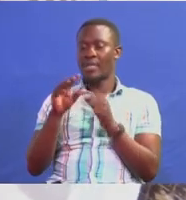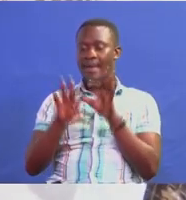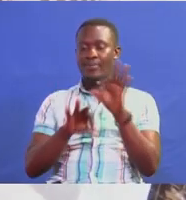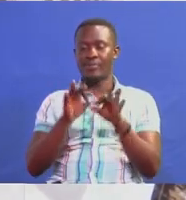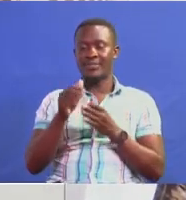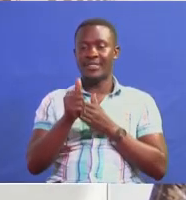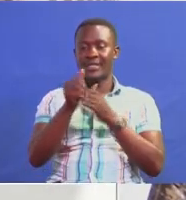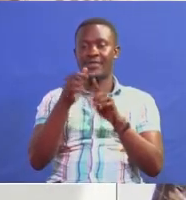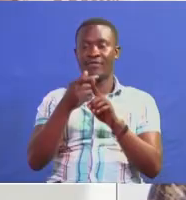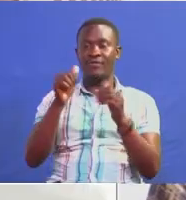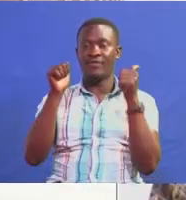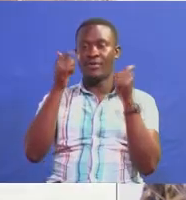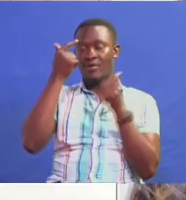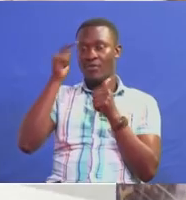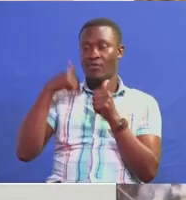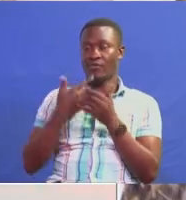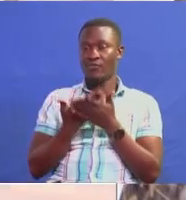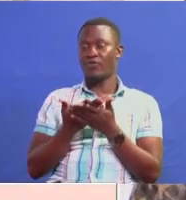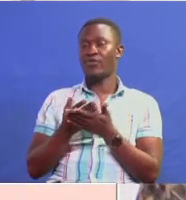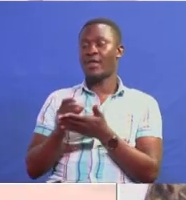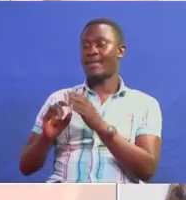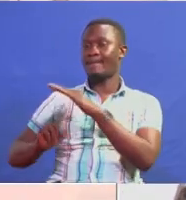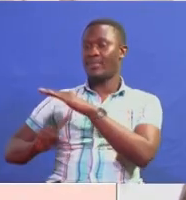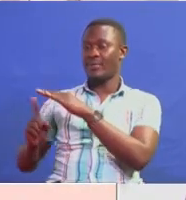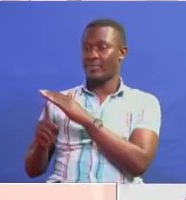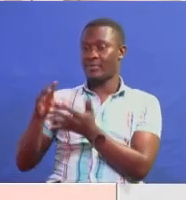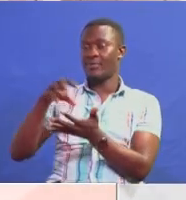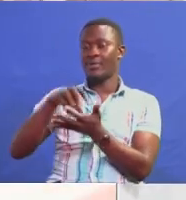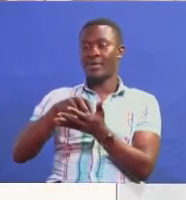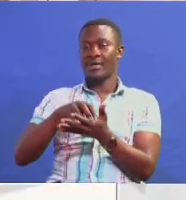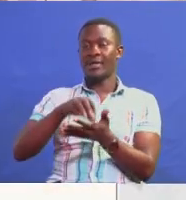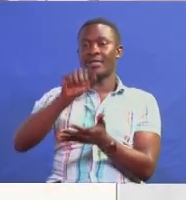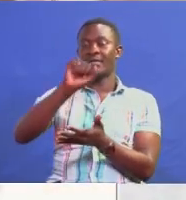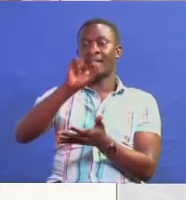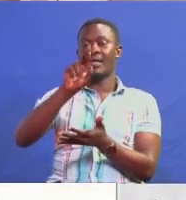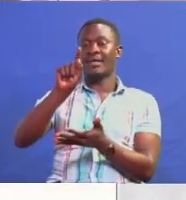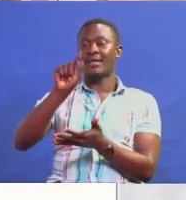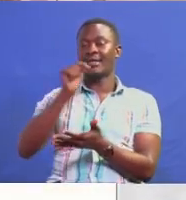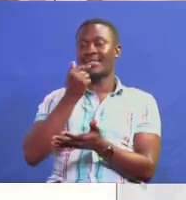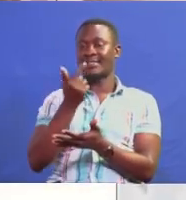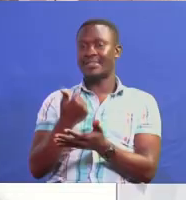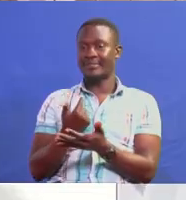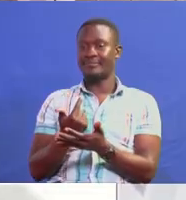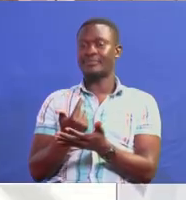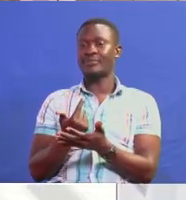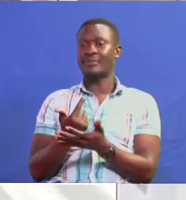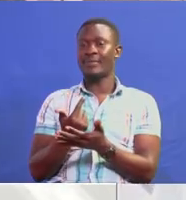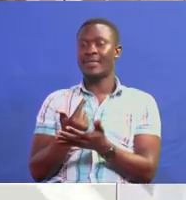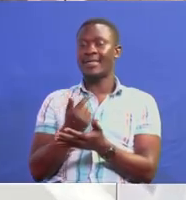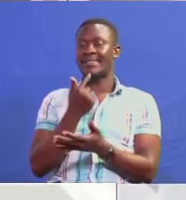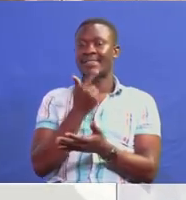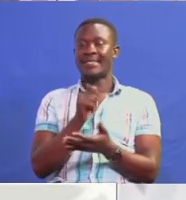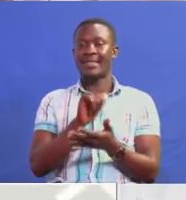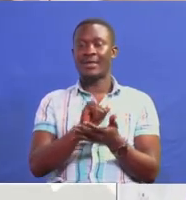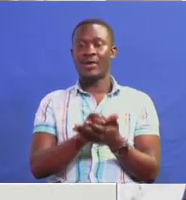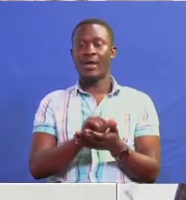leader from Nyamira for a permanent secretary position. Arati, in response to his Azimio counterparts, stated